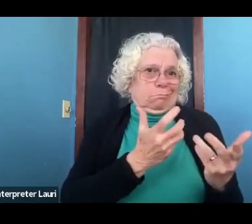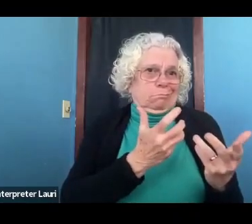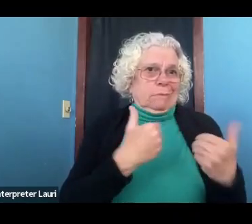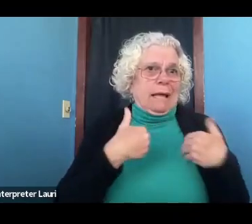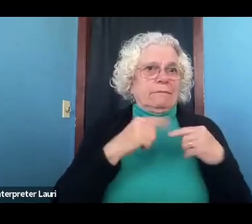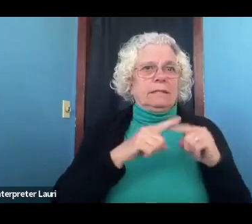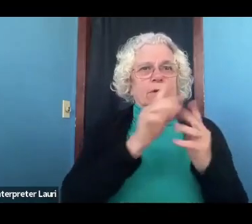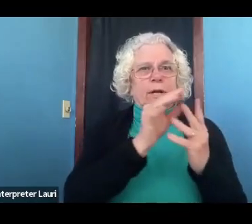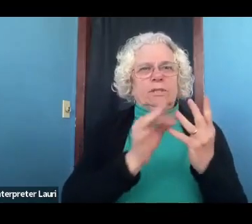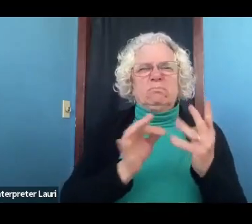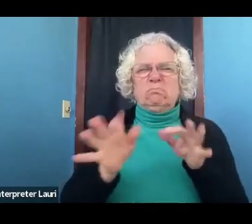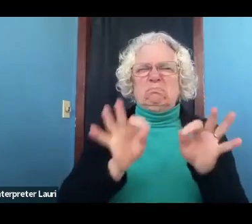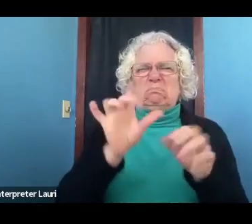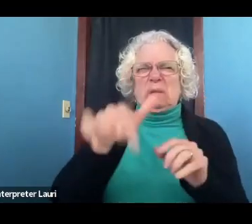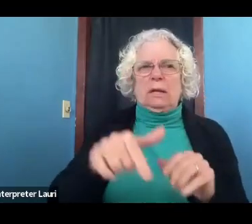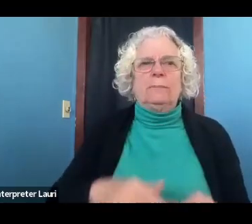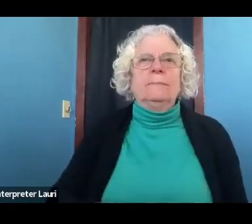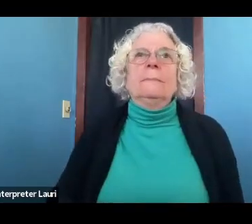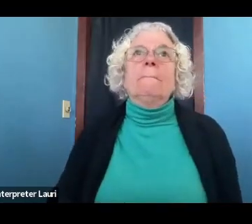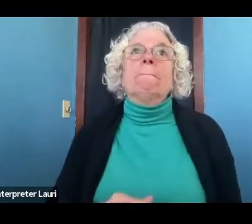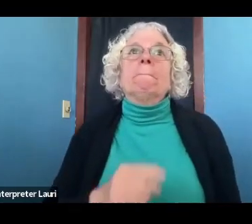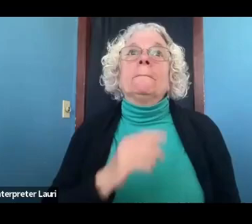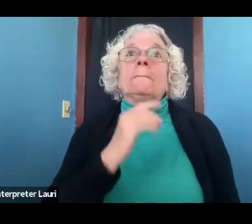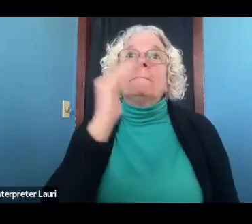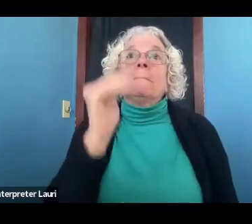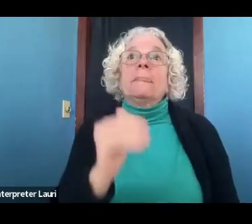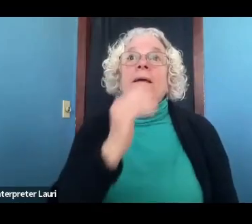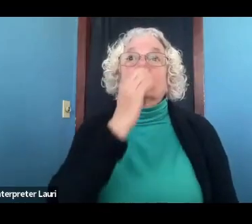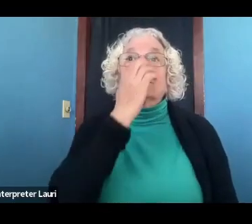We'll talk about that more. Let's go to the next slide.